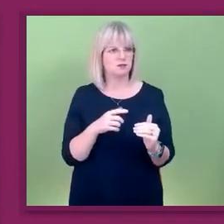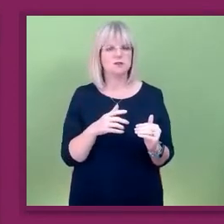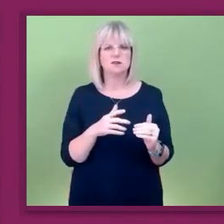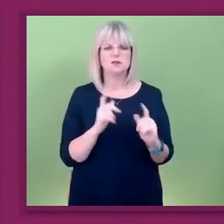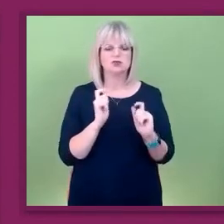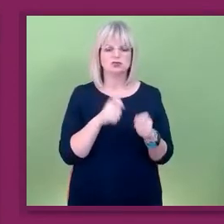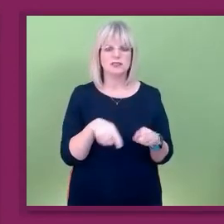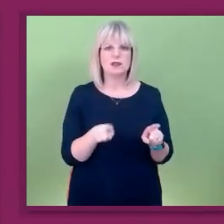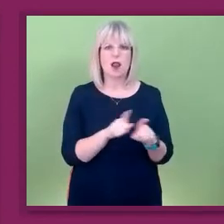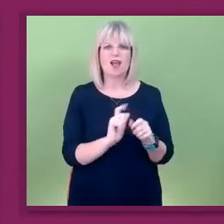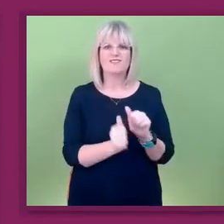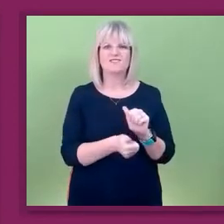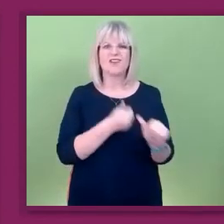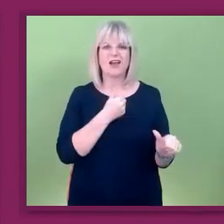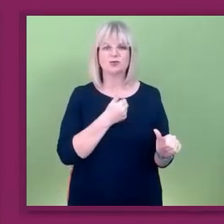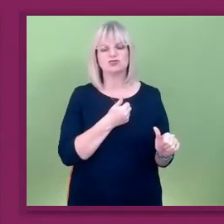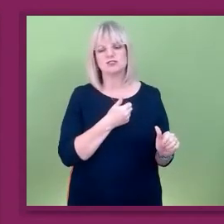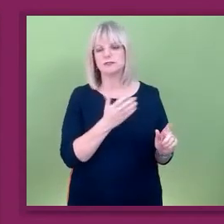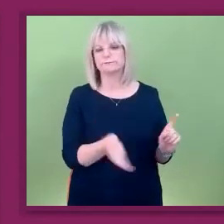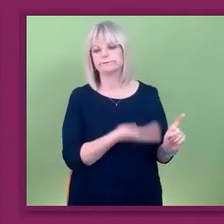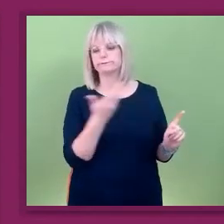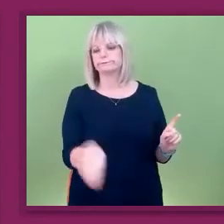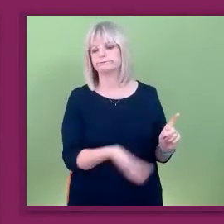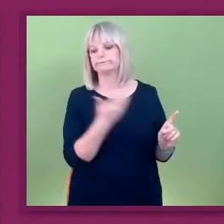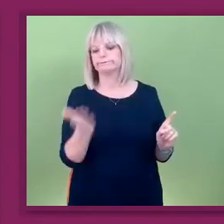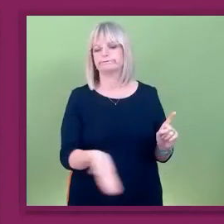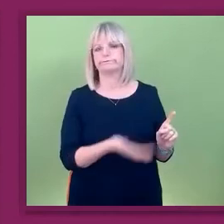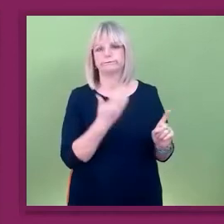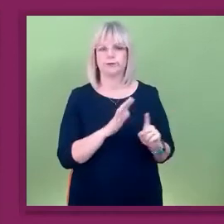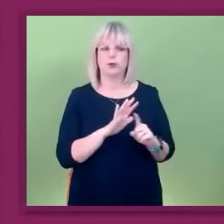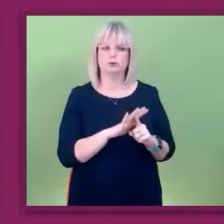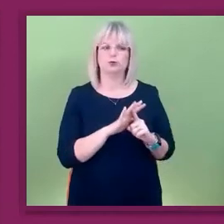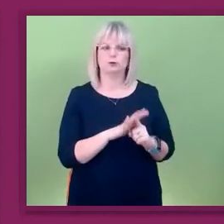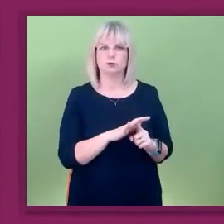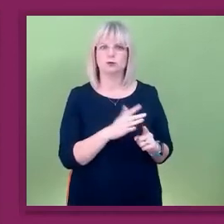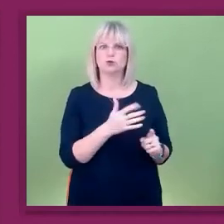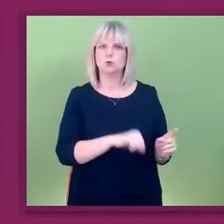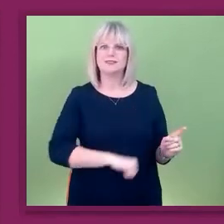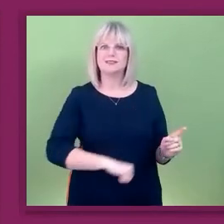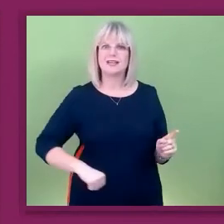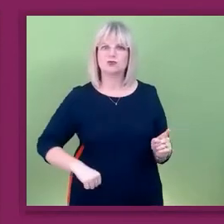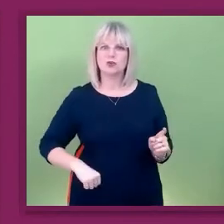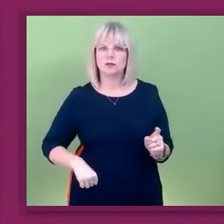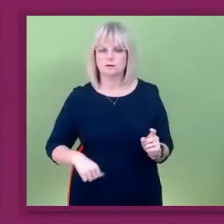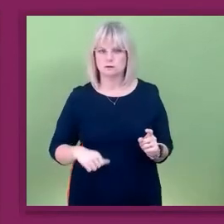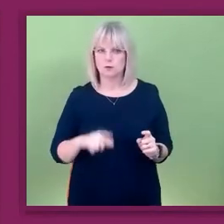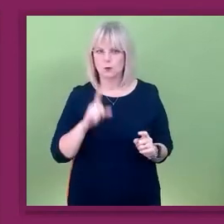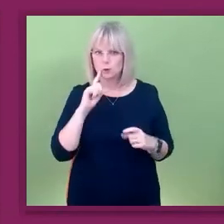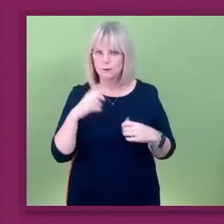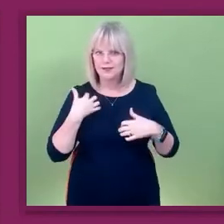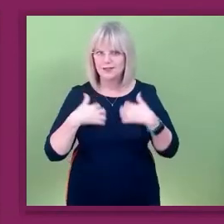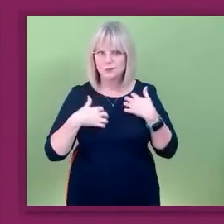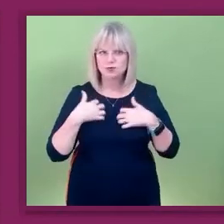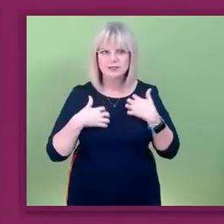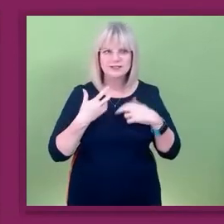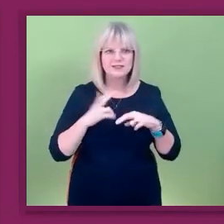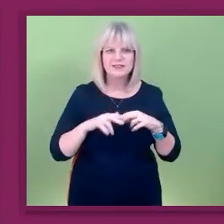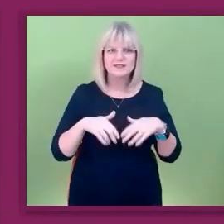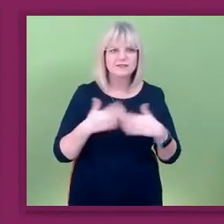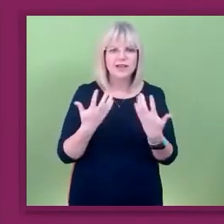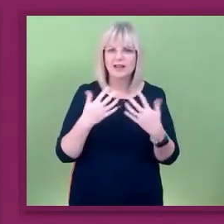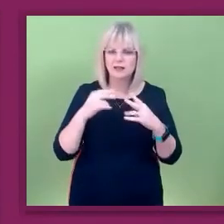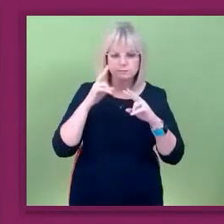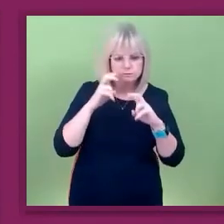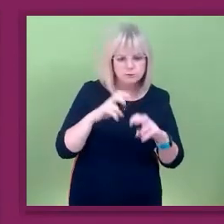having a cesarean. It would be good to know if there's any research that's been done on this particular, whether or not this is a